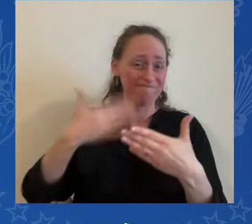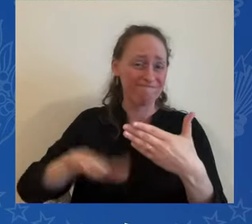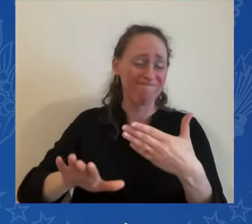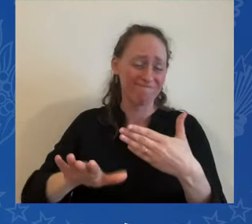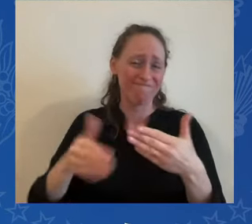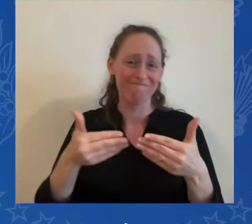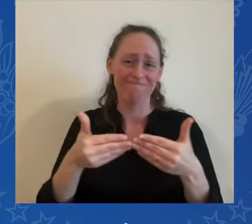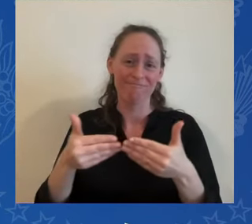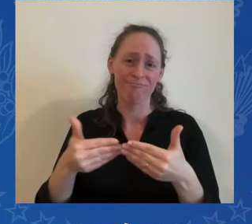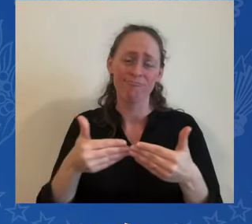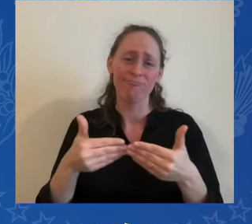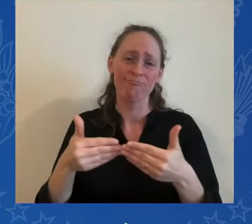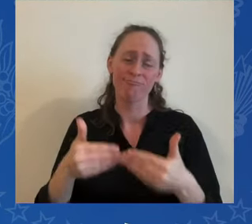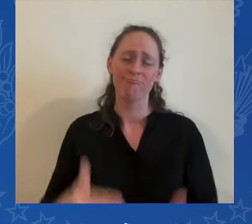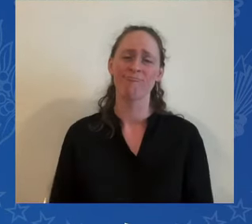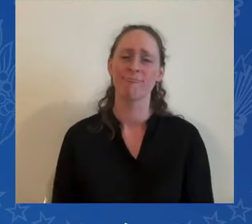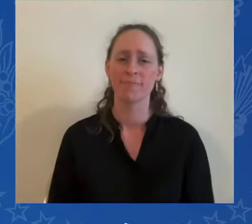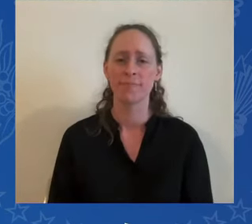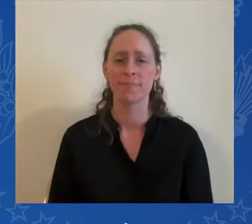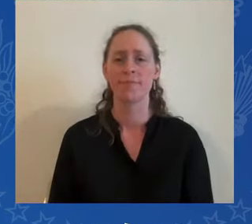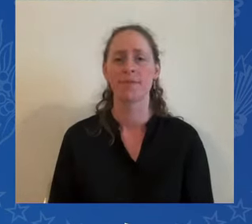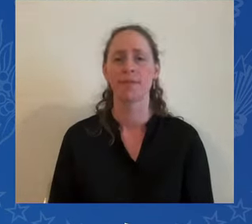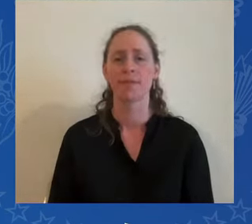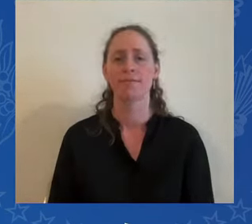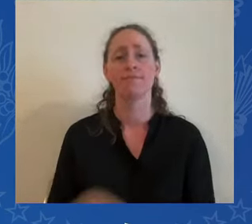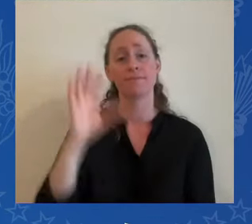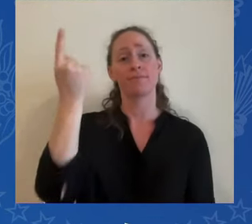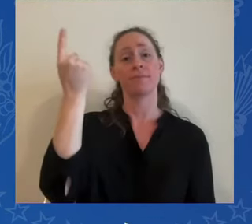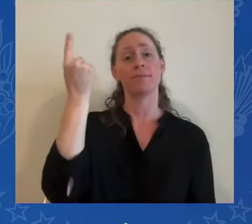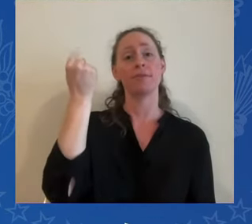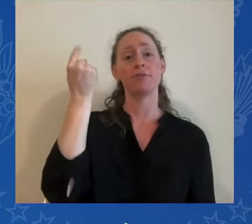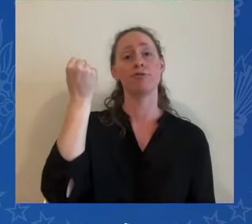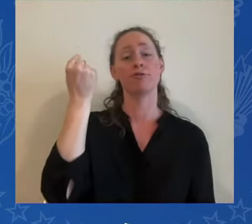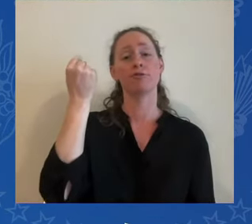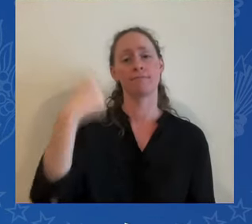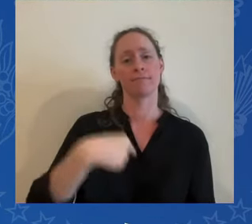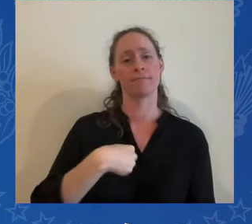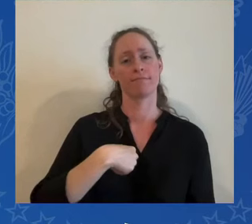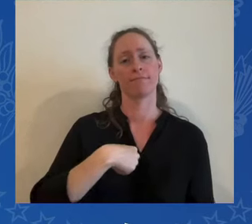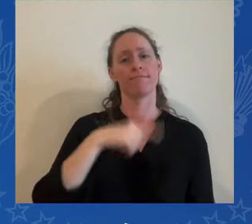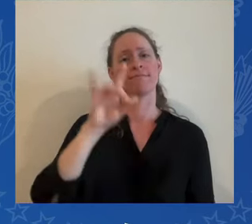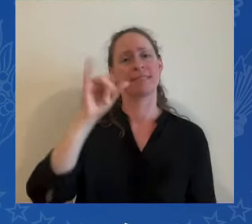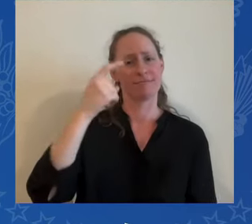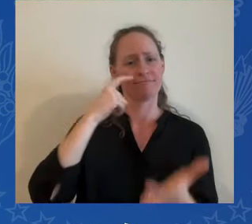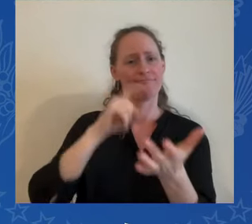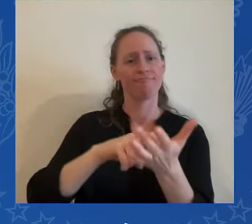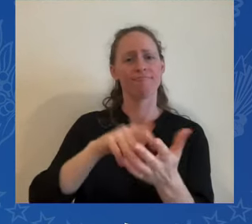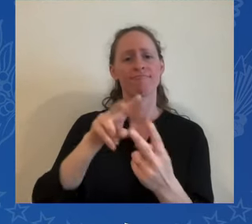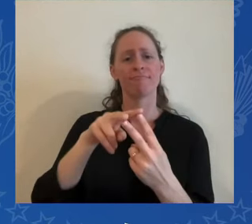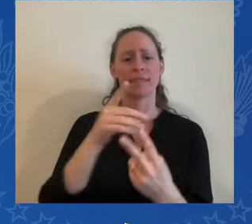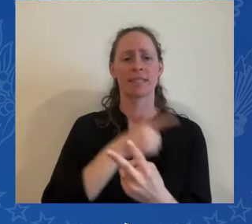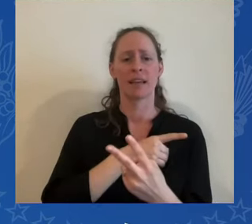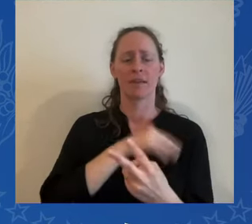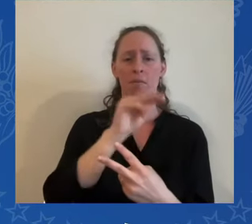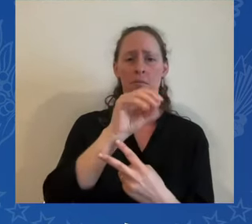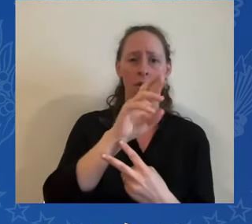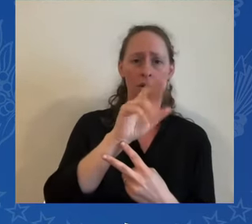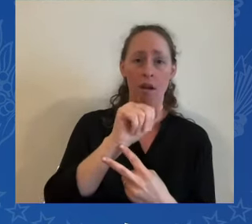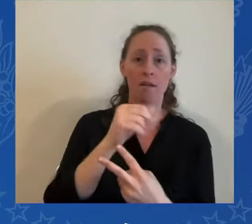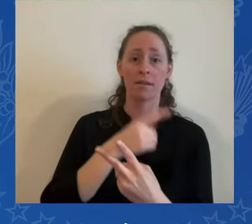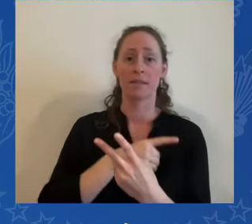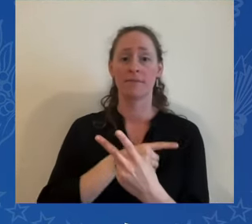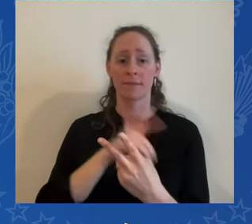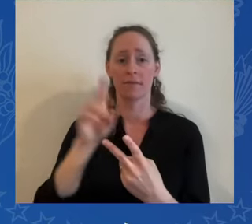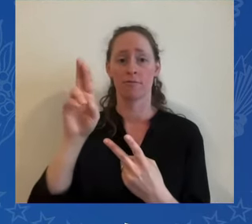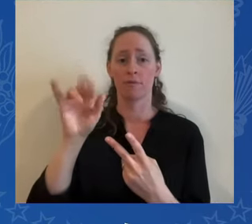year. I spoke with the family shortly after the funerals. I told them, and I meant it then and I mean it now, that our nation